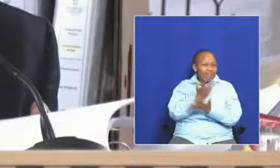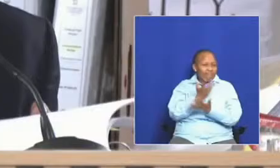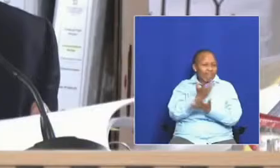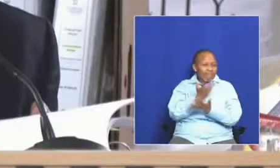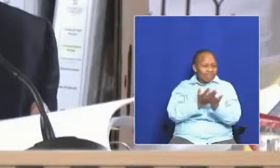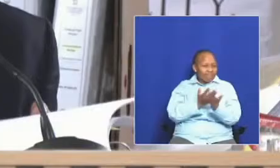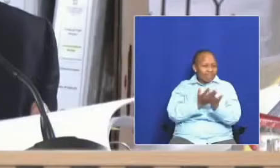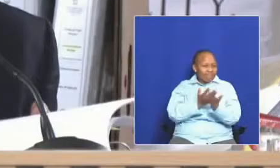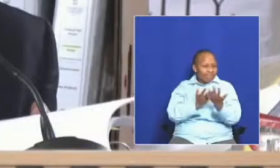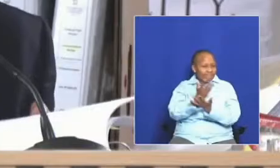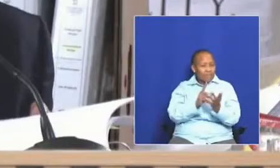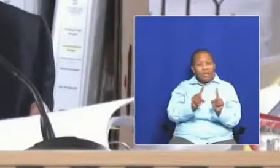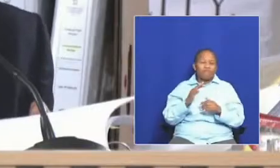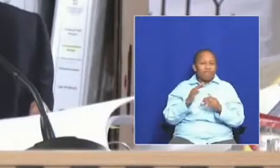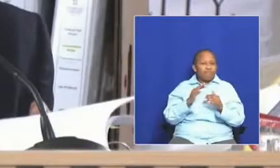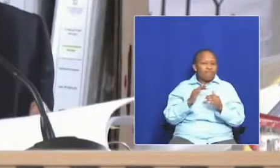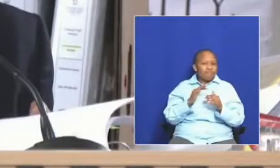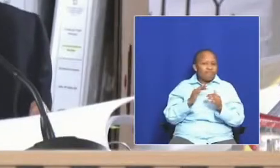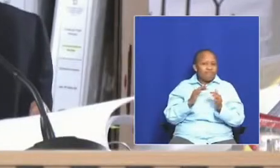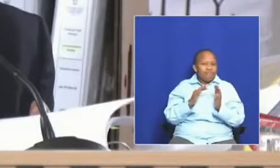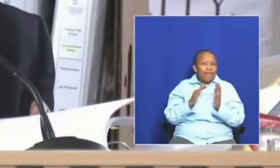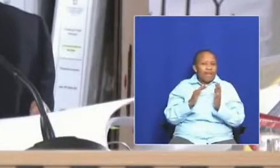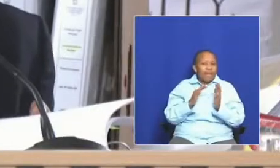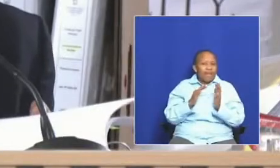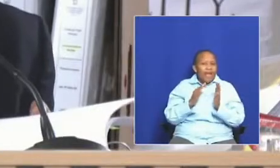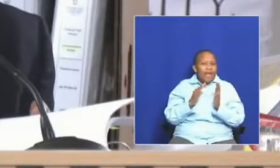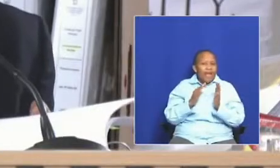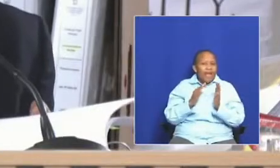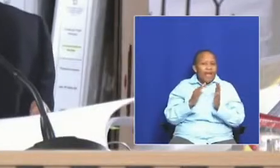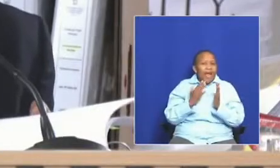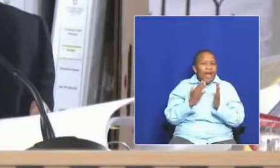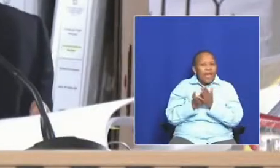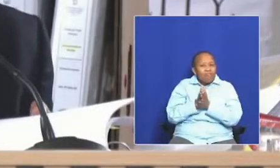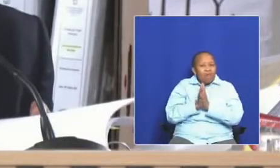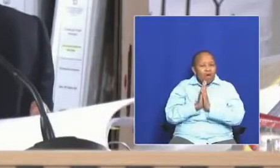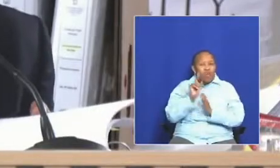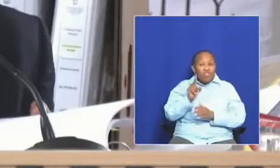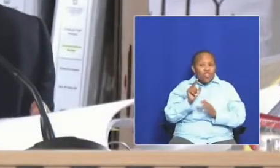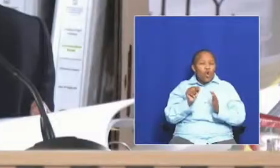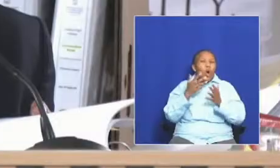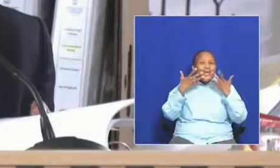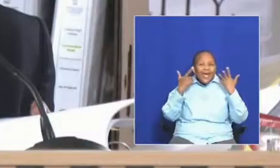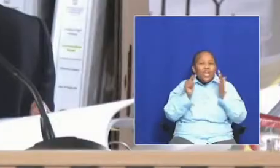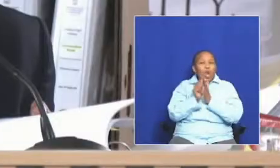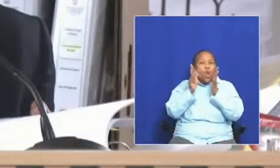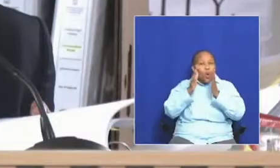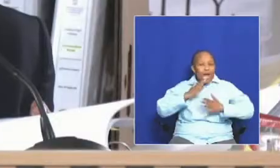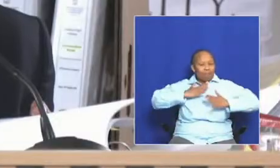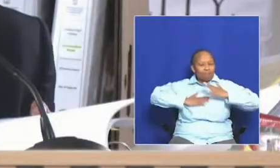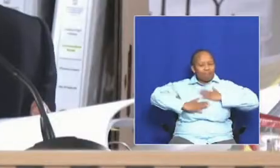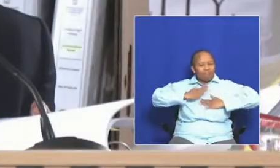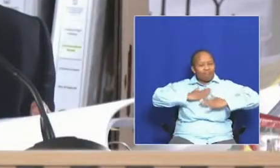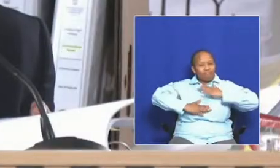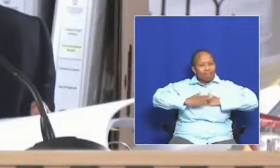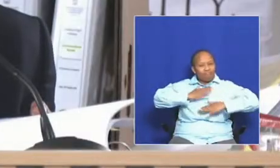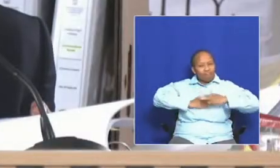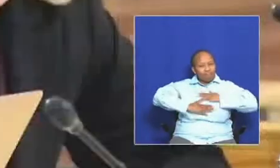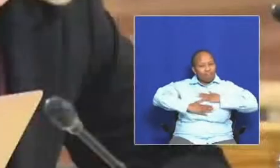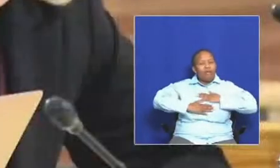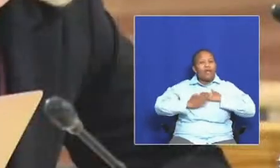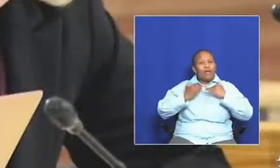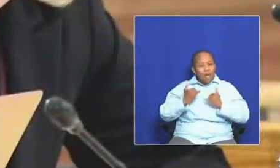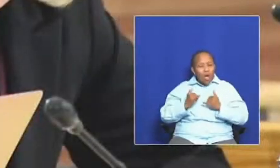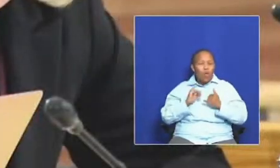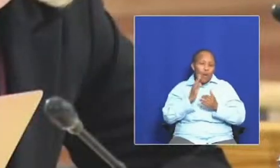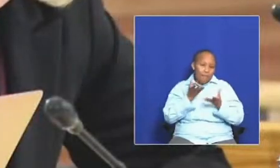we get to the end of this exercise. She might get her an answer to her question. Or otherwise, we